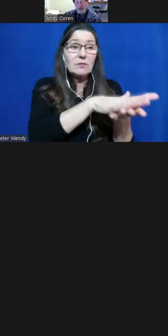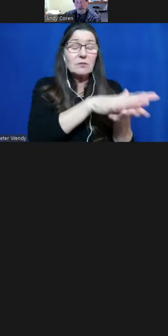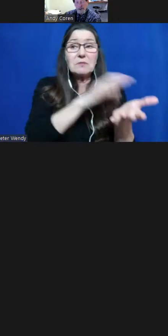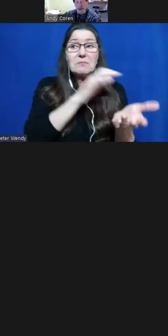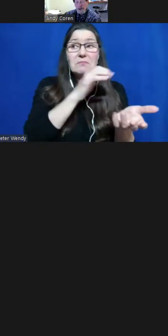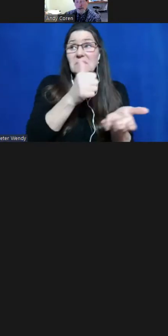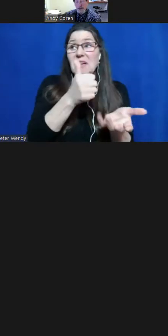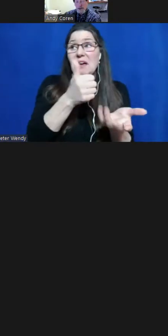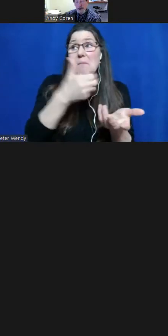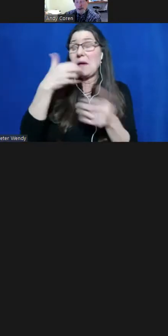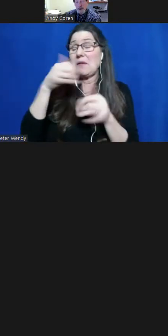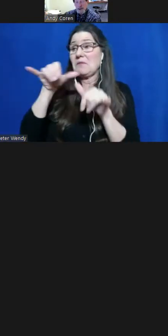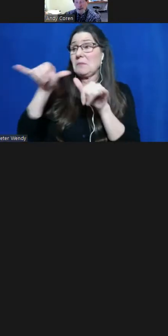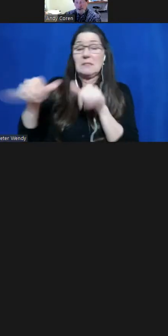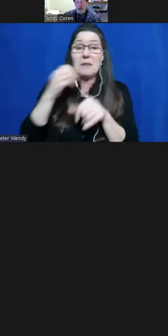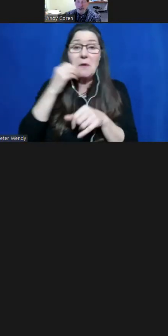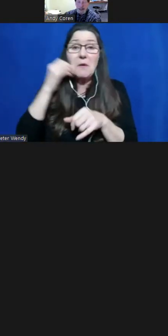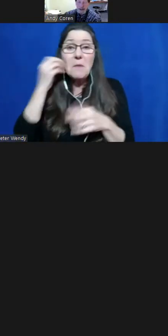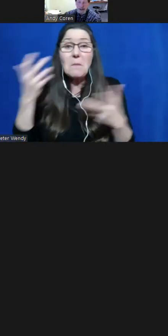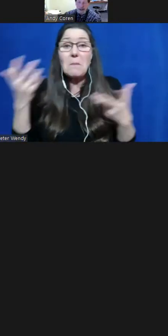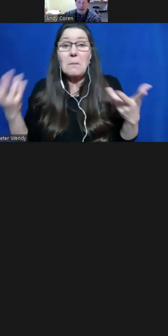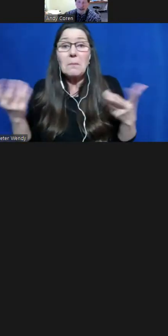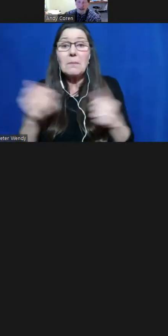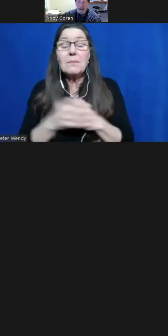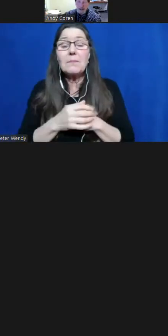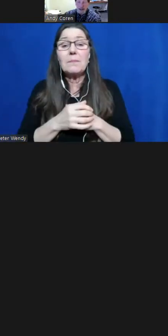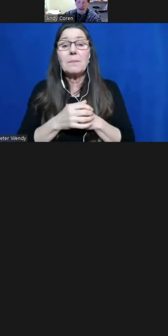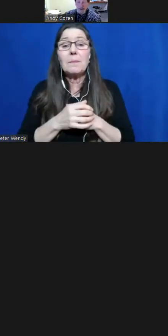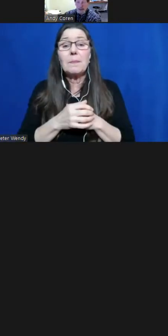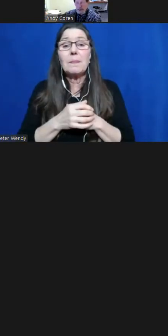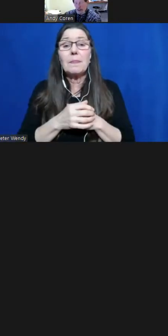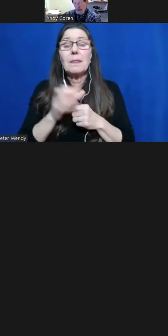a difference with children who get the